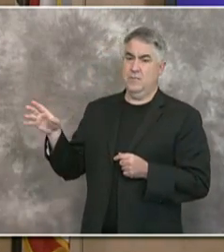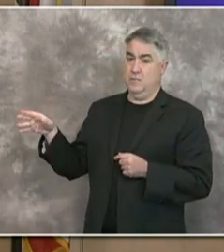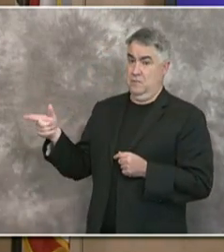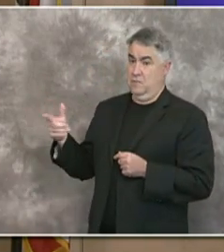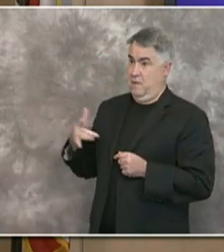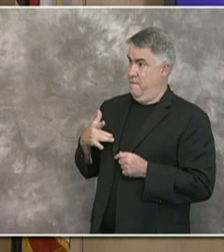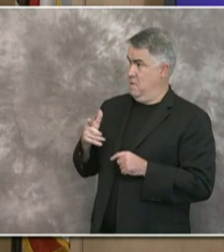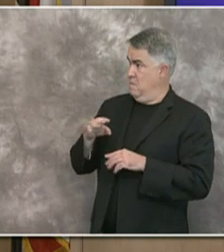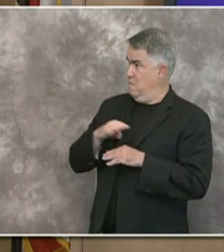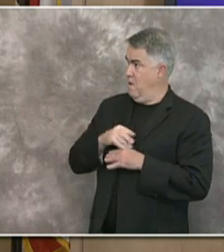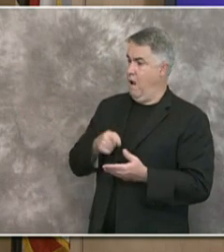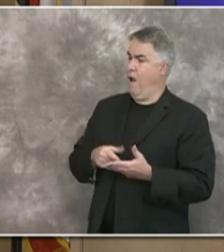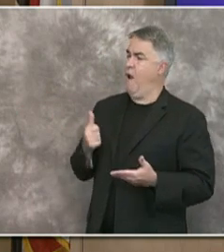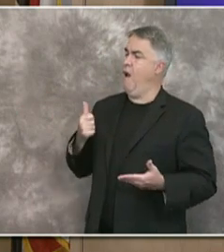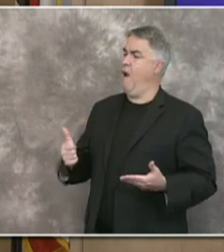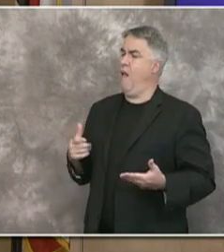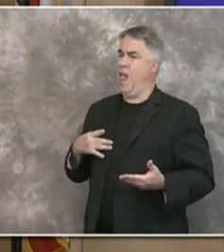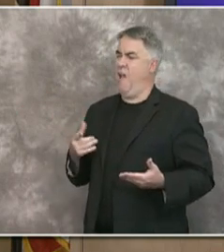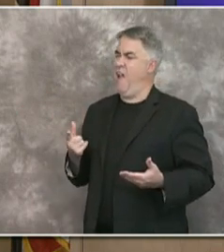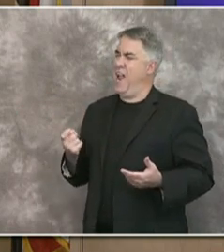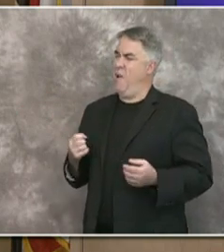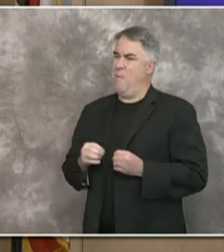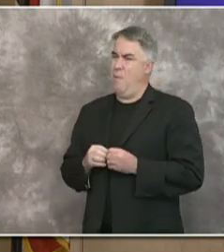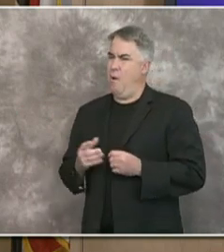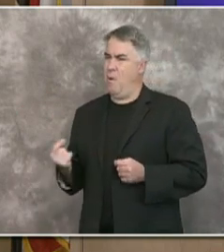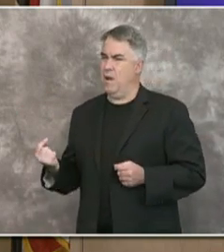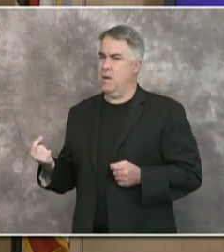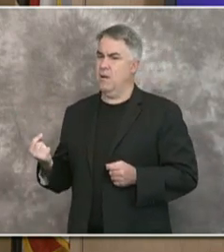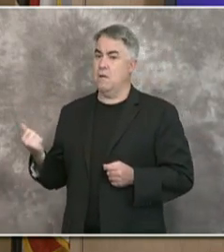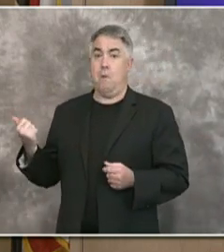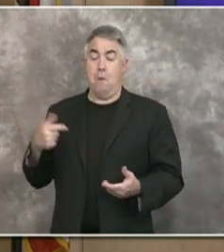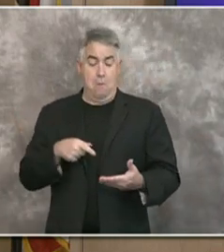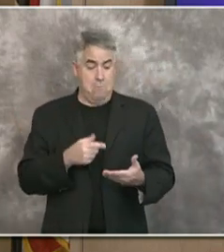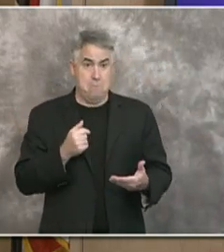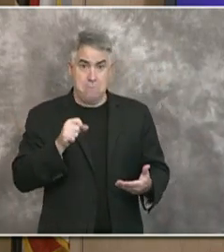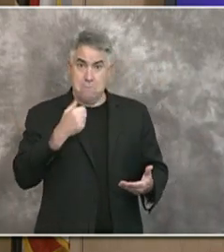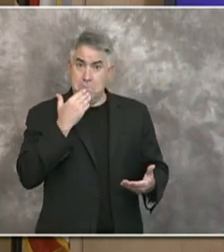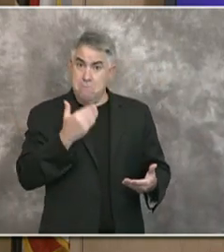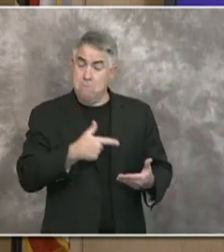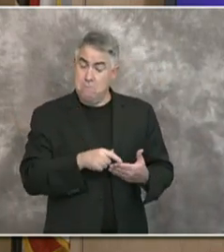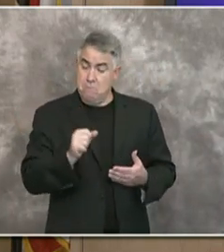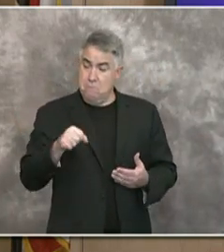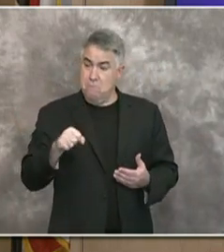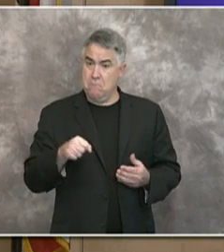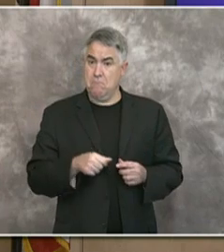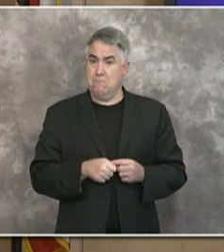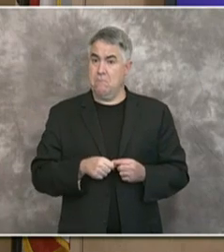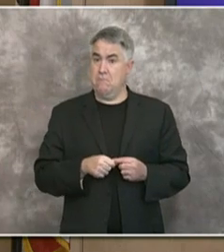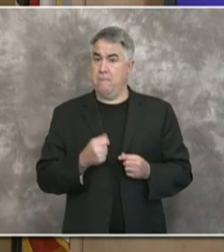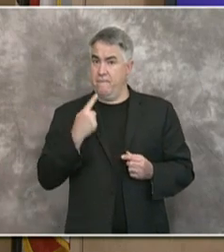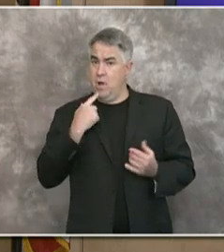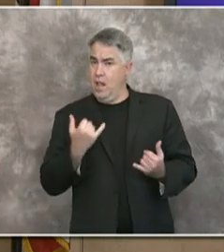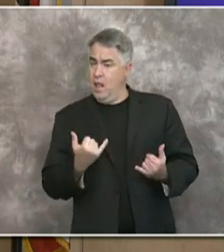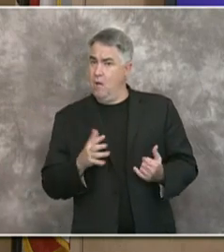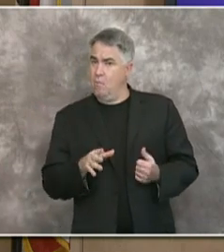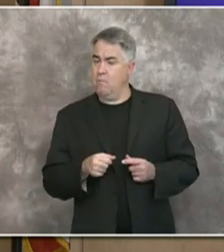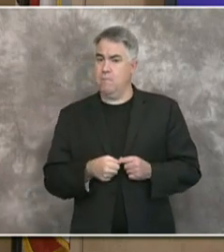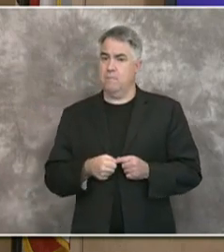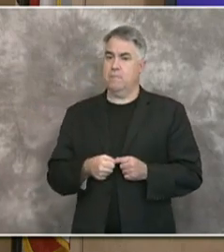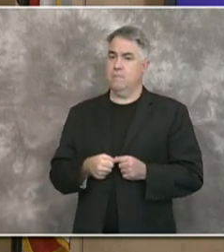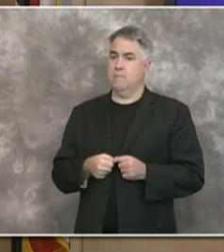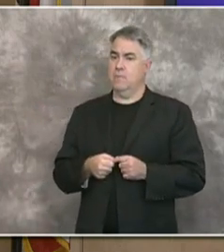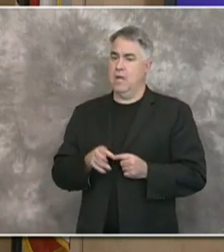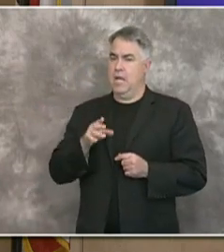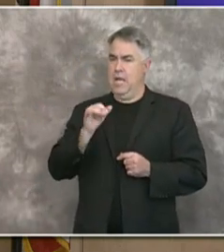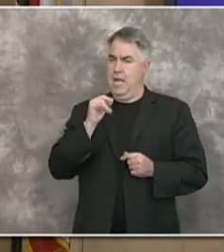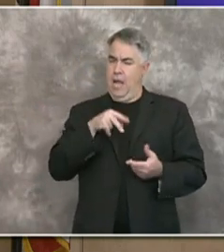threshold for timeliness? I think we're doing very well right now. I think that, again, it'll be interesting to see